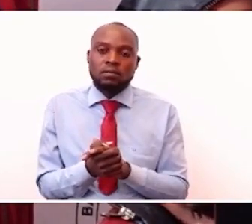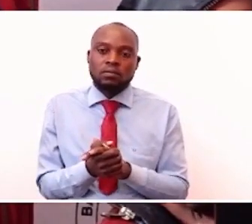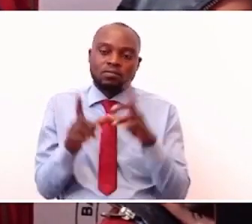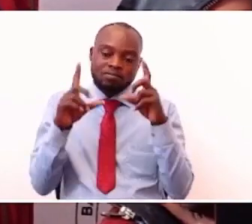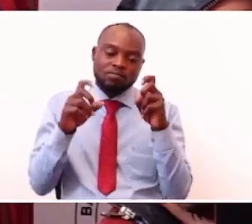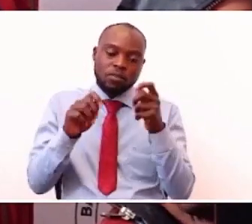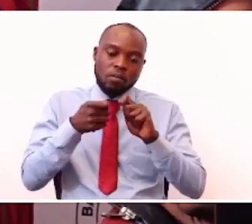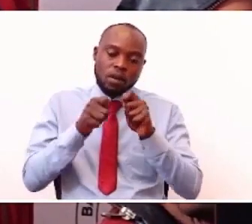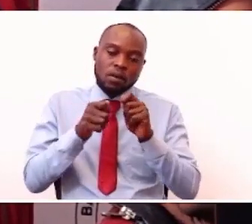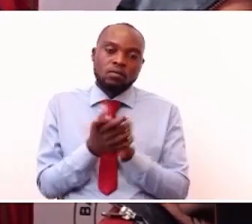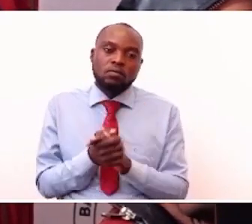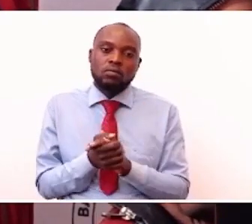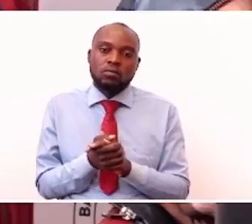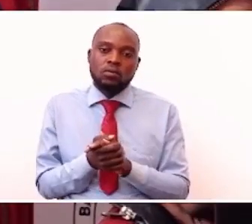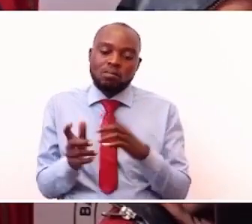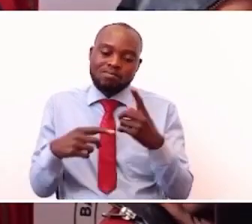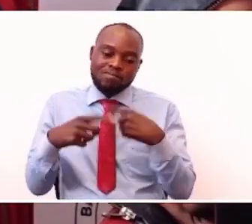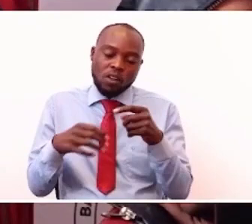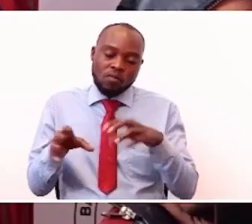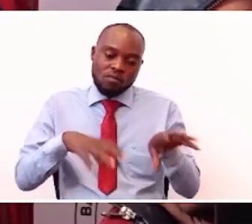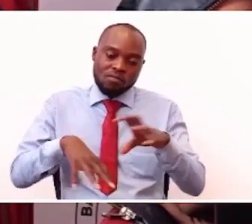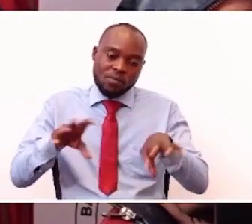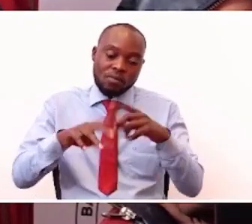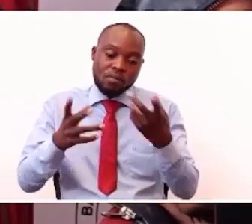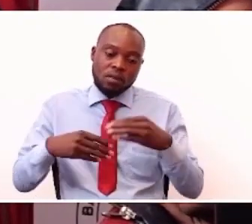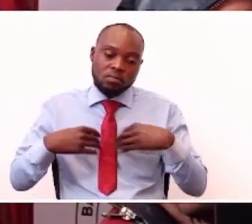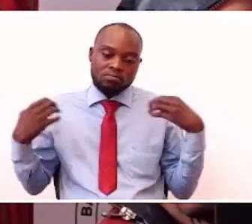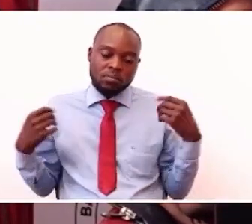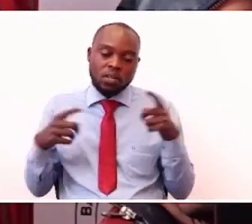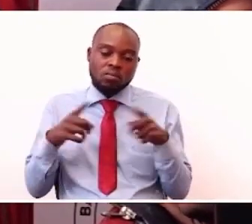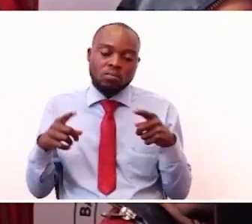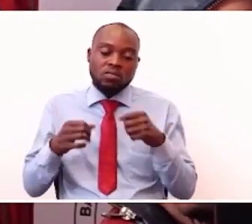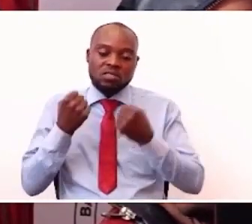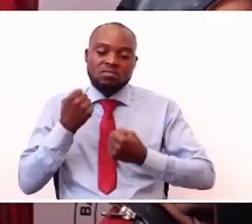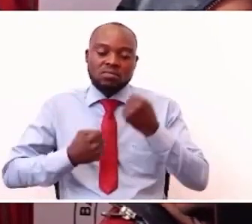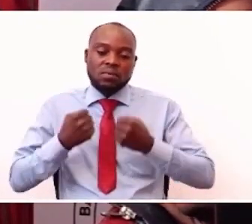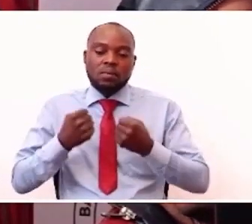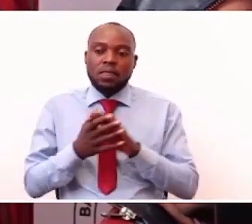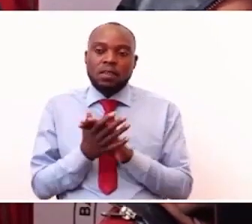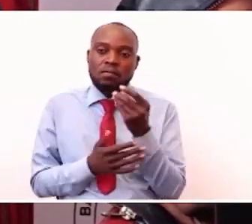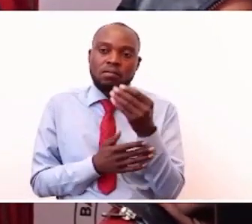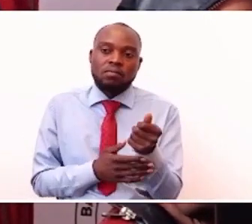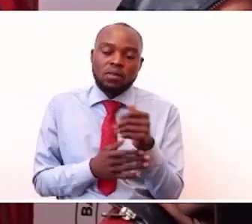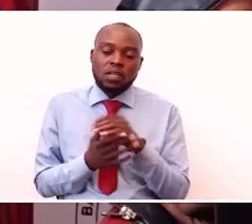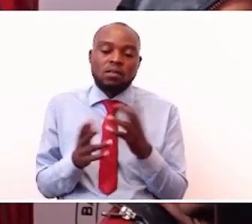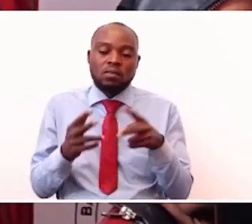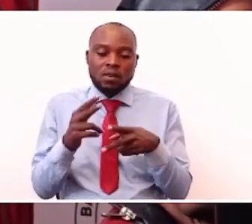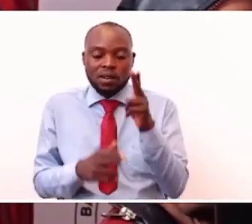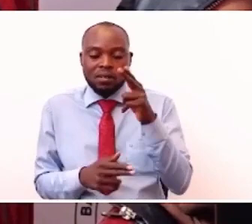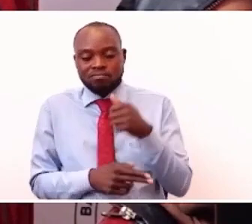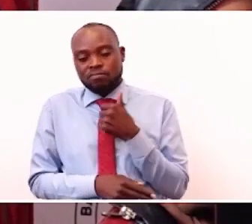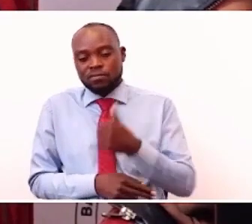mechanism is operating in an environment that is transparent and does not encourage illicit financial flows. Otherwise, we'll be cutting ourselves